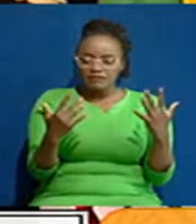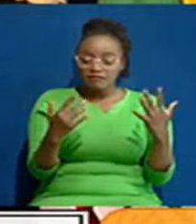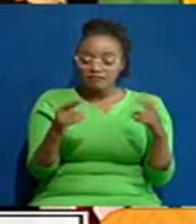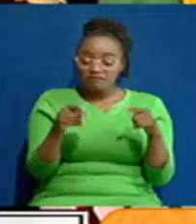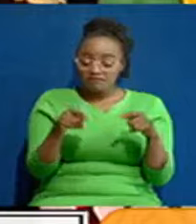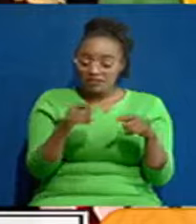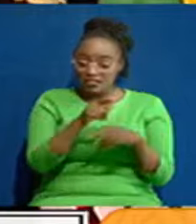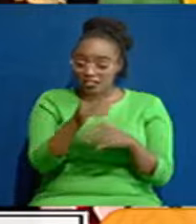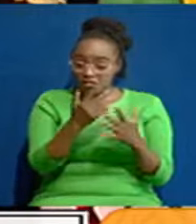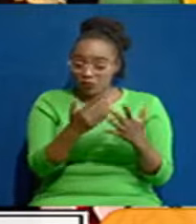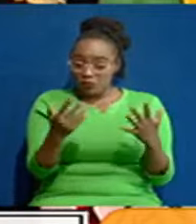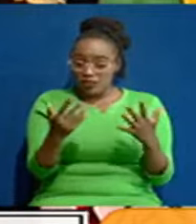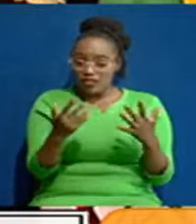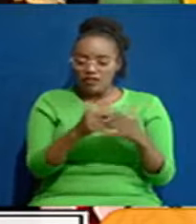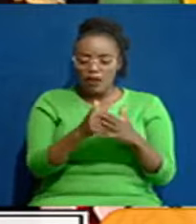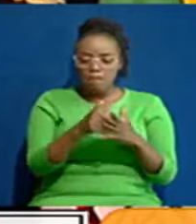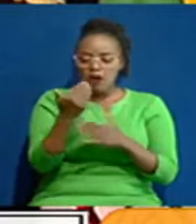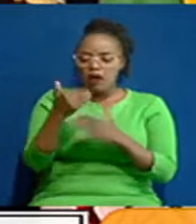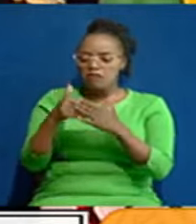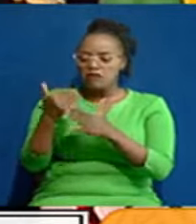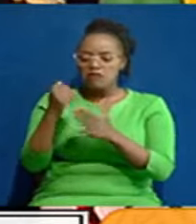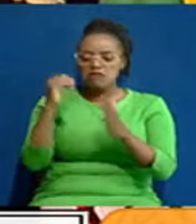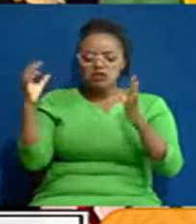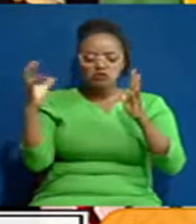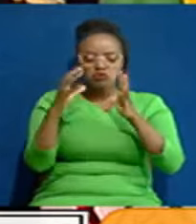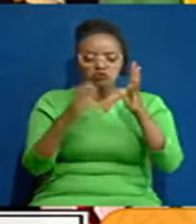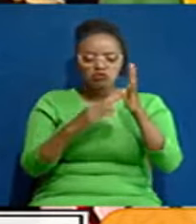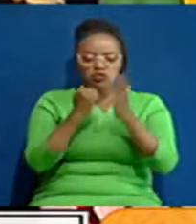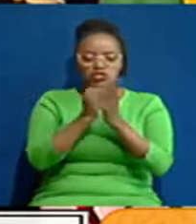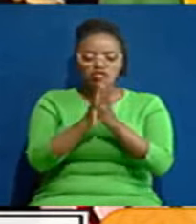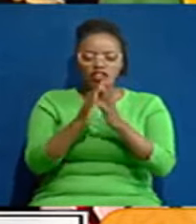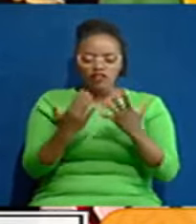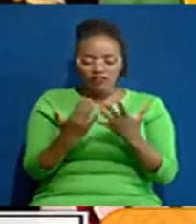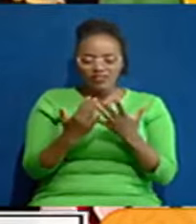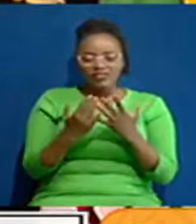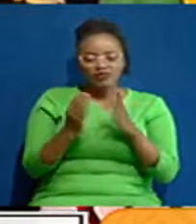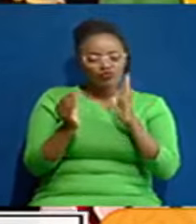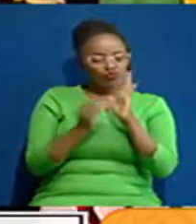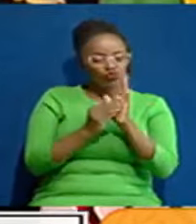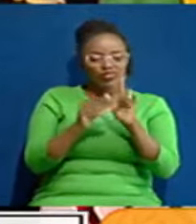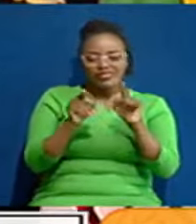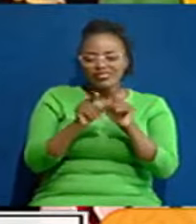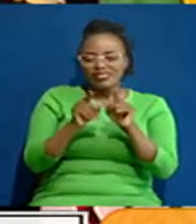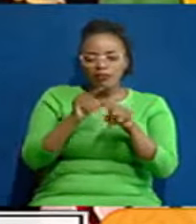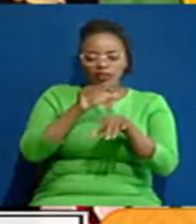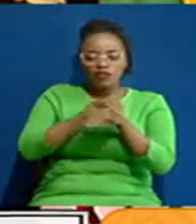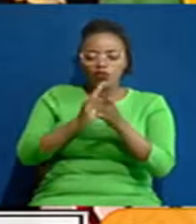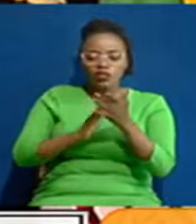being splashed in newspapers as proceeds of crime.